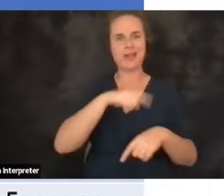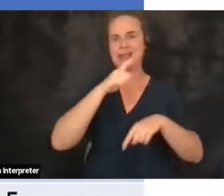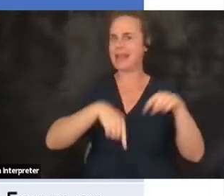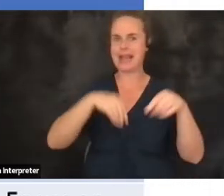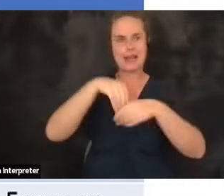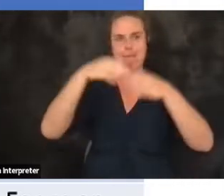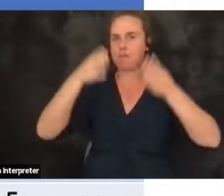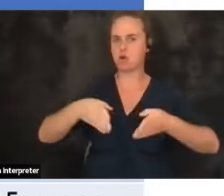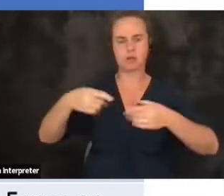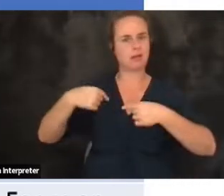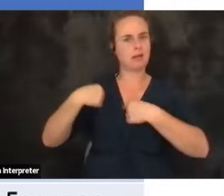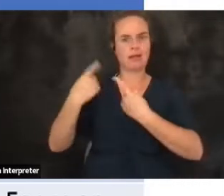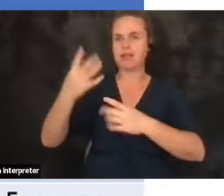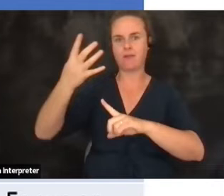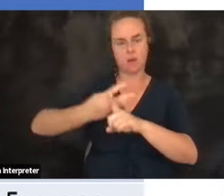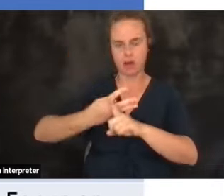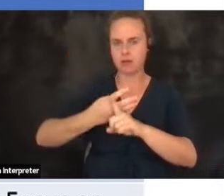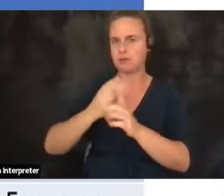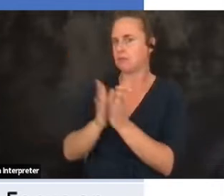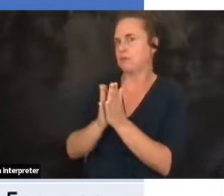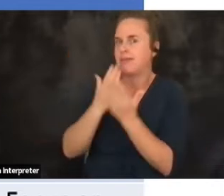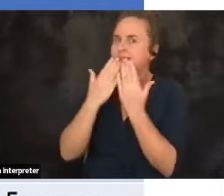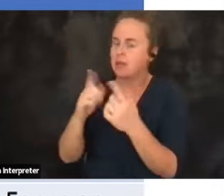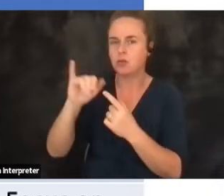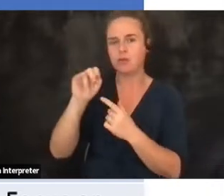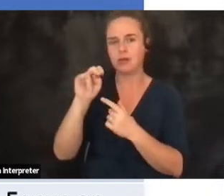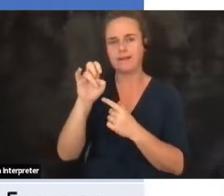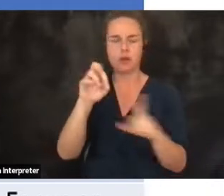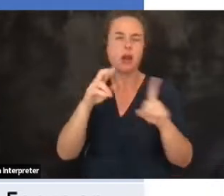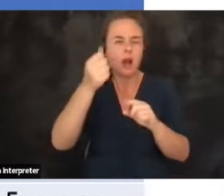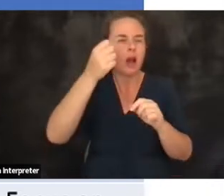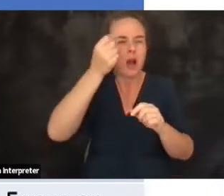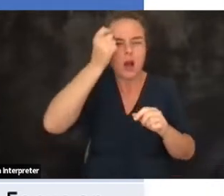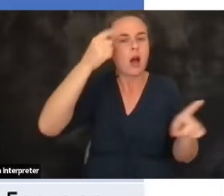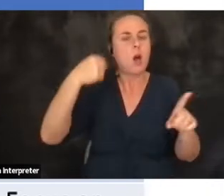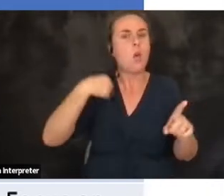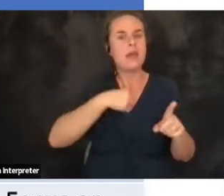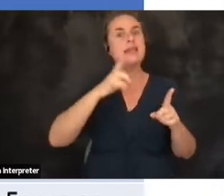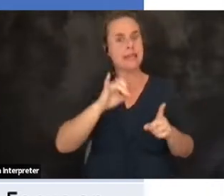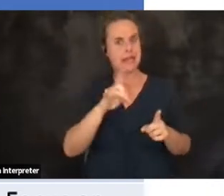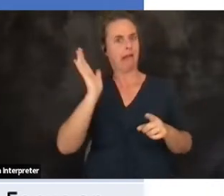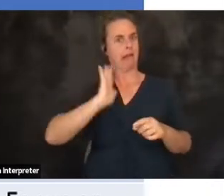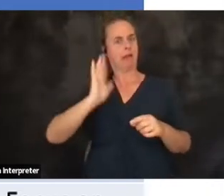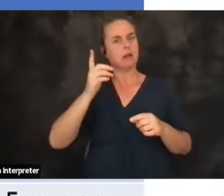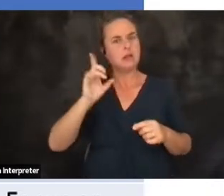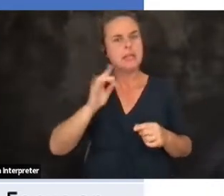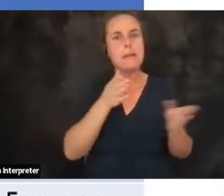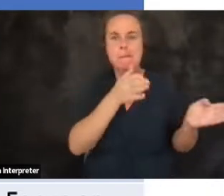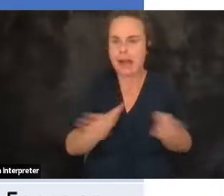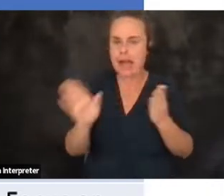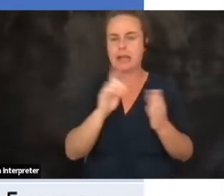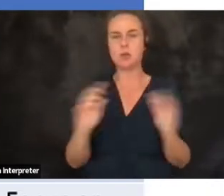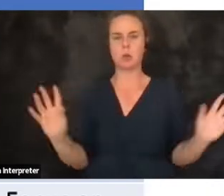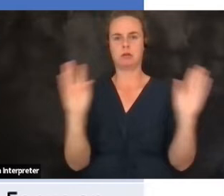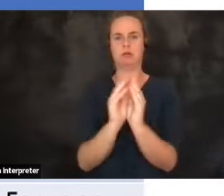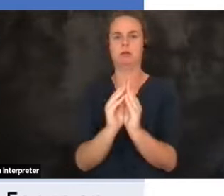same room over the last 4 months. That was the intention when we first started coming back together and planning this learning collaborative. But COVID had